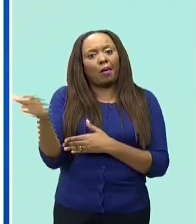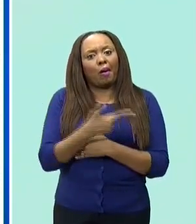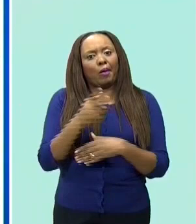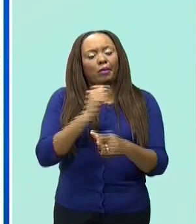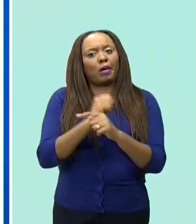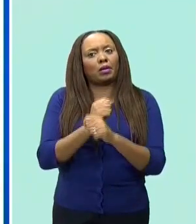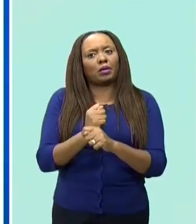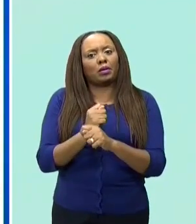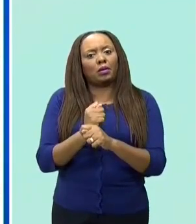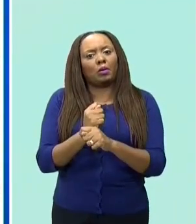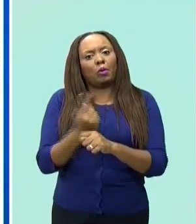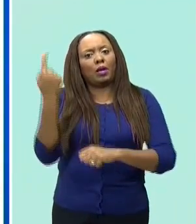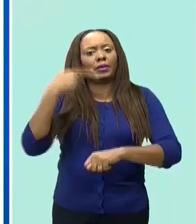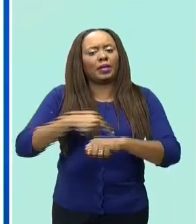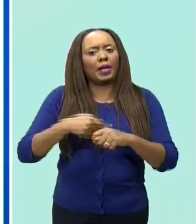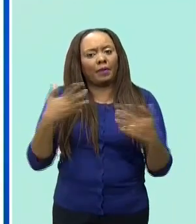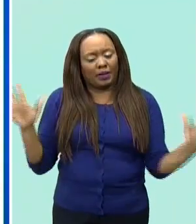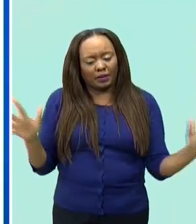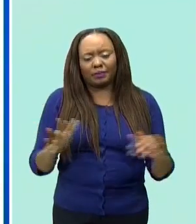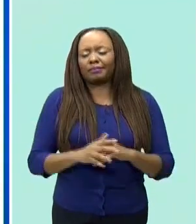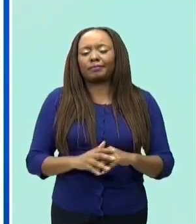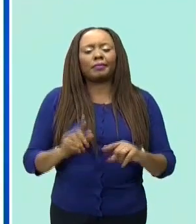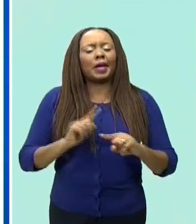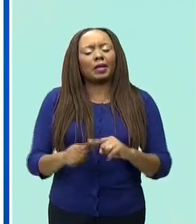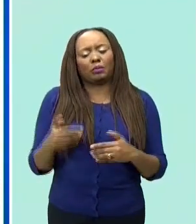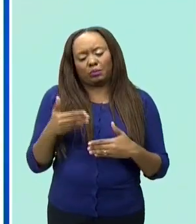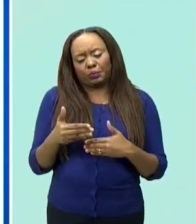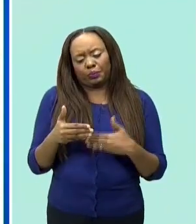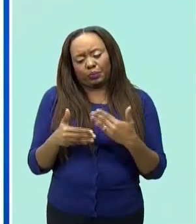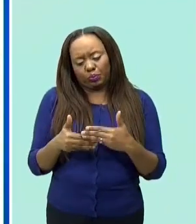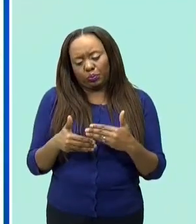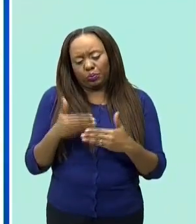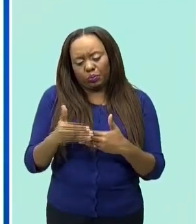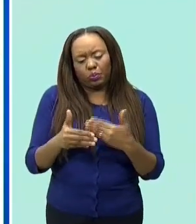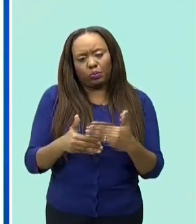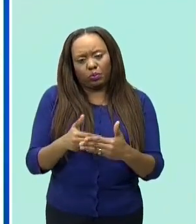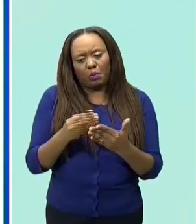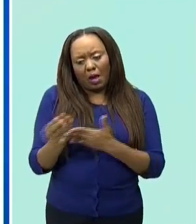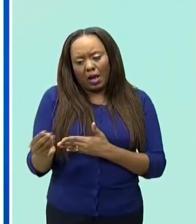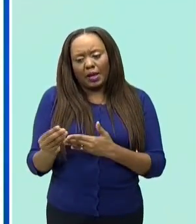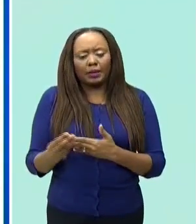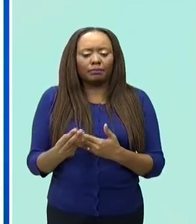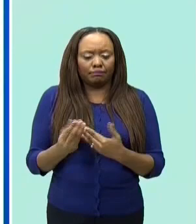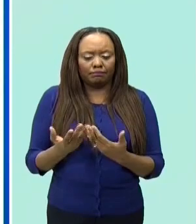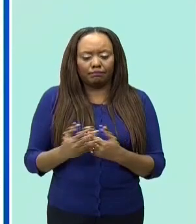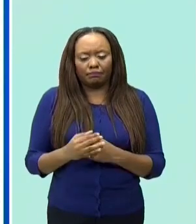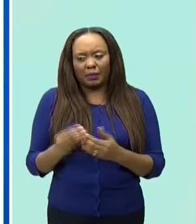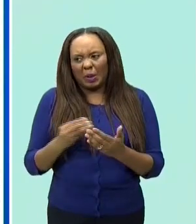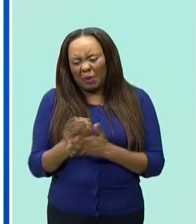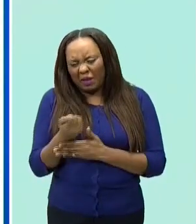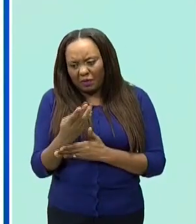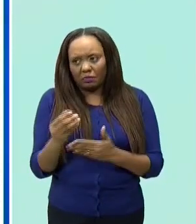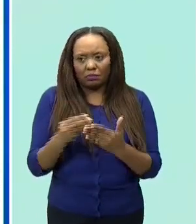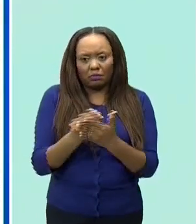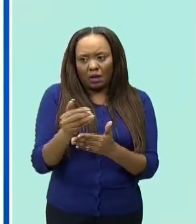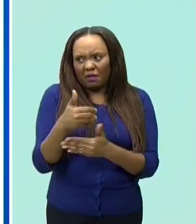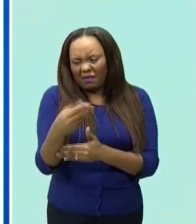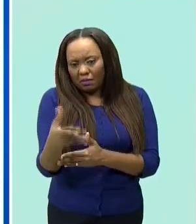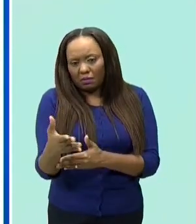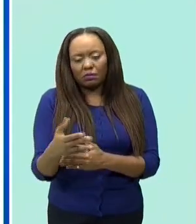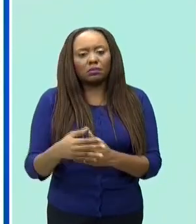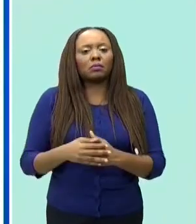you go about planning what you have to do in a phased way. And this government is intended to make sure that when you pay